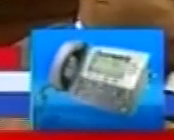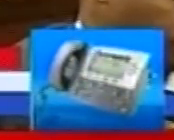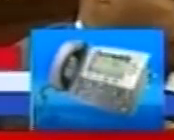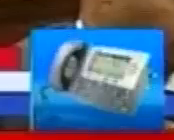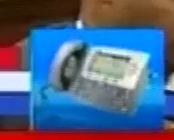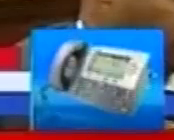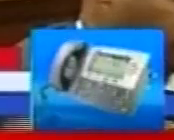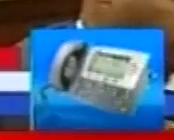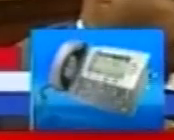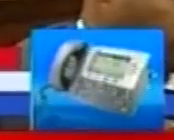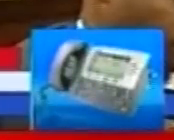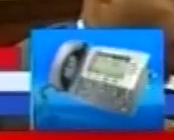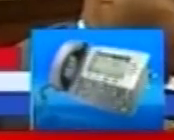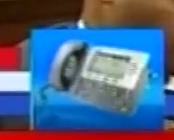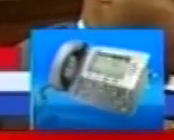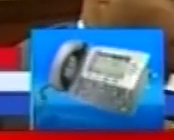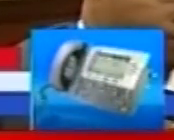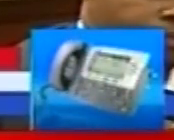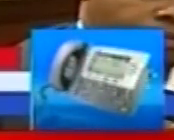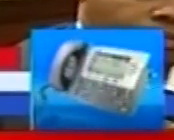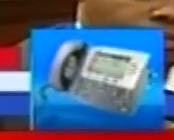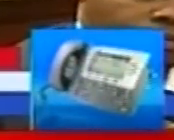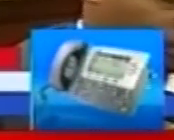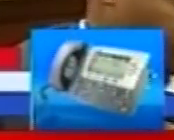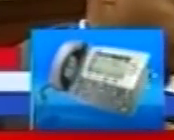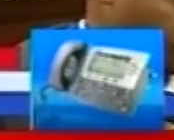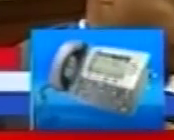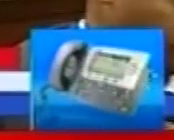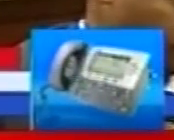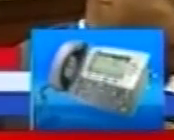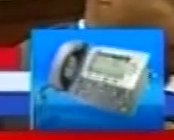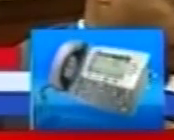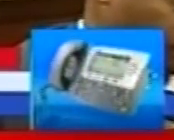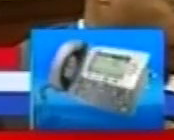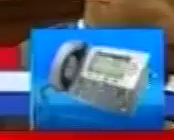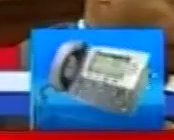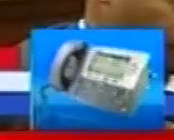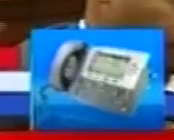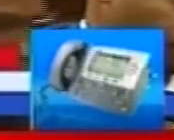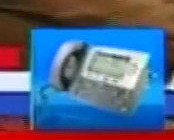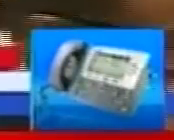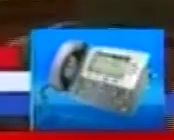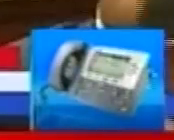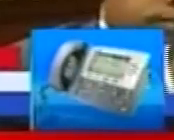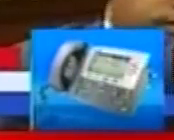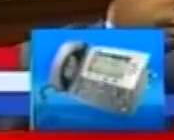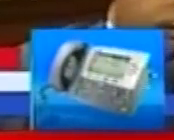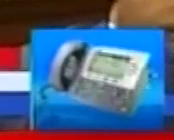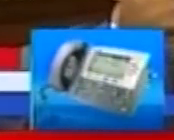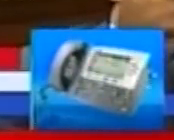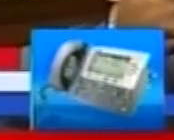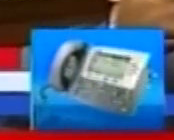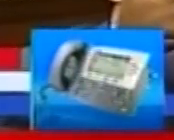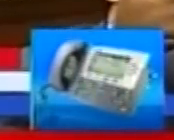transition management at the Supreme Court. So these were politics surrounding this ruling that rendered the ruling extremely significant.